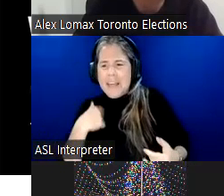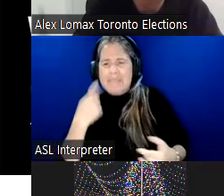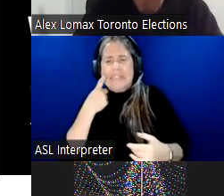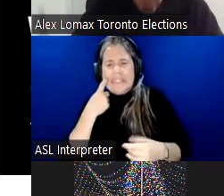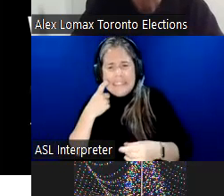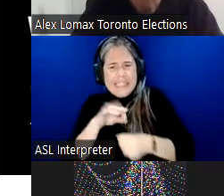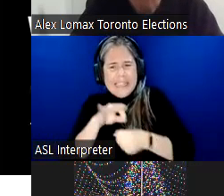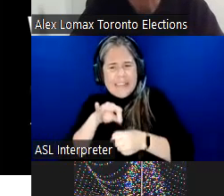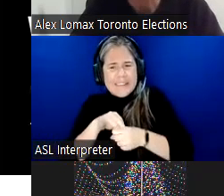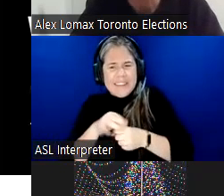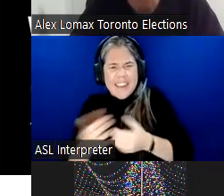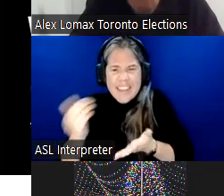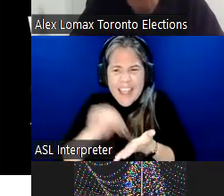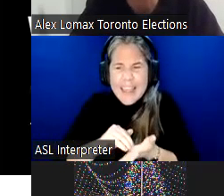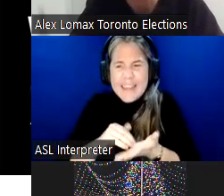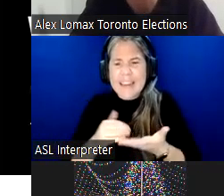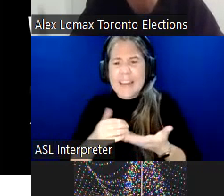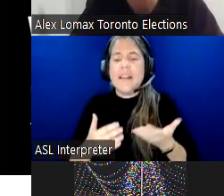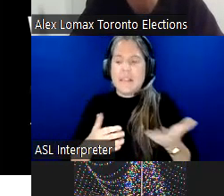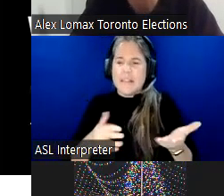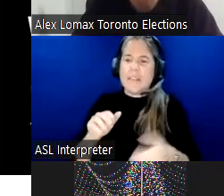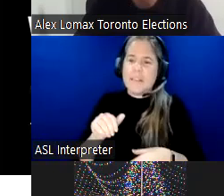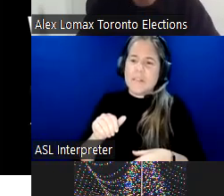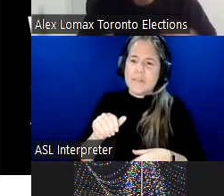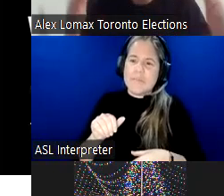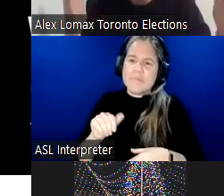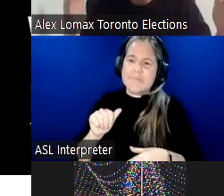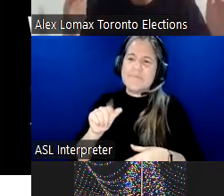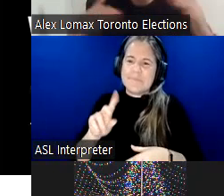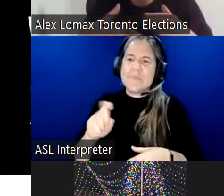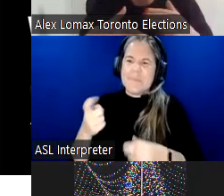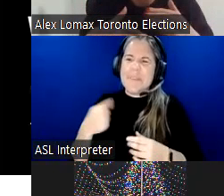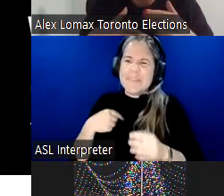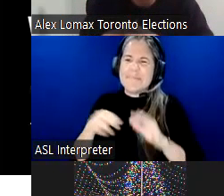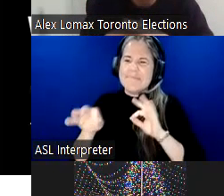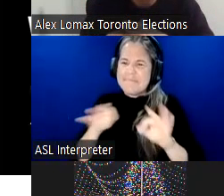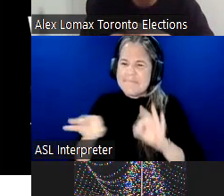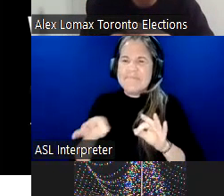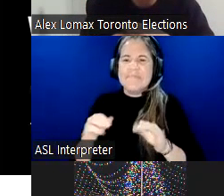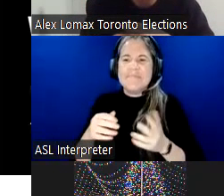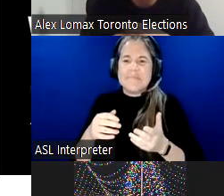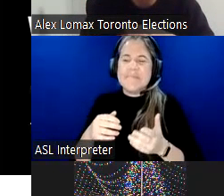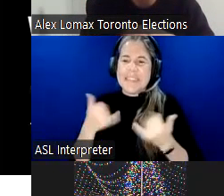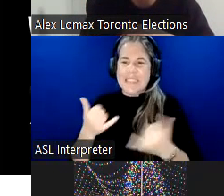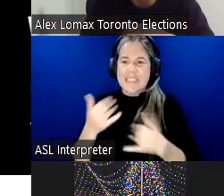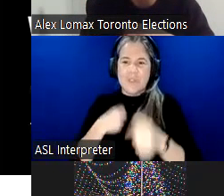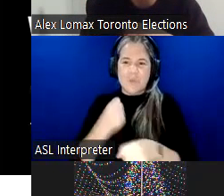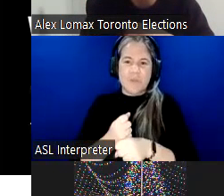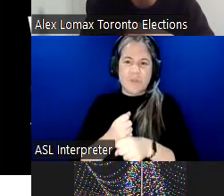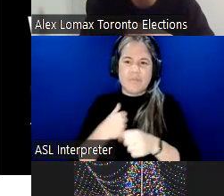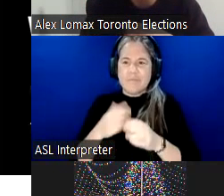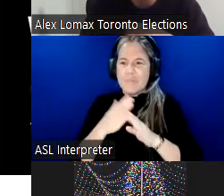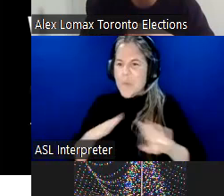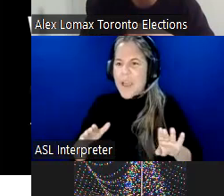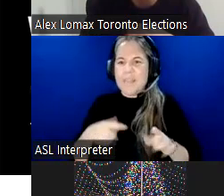conversations I've had. So there hasn't been, and because it's quite a quiet year this year